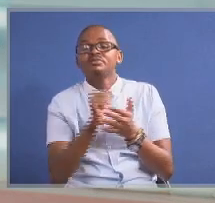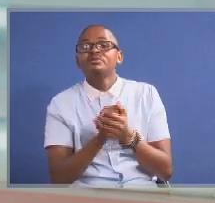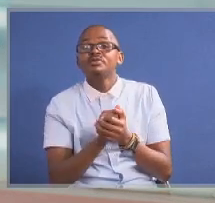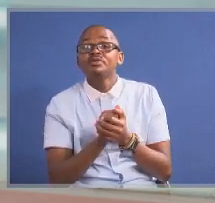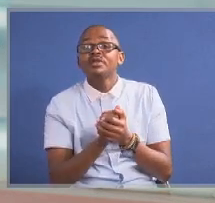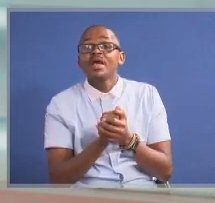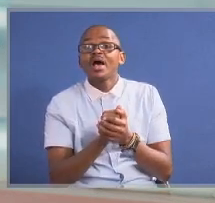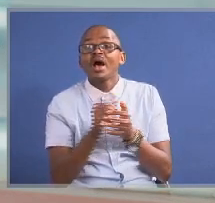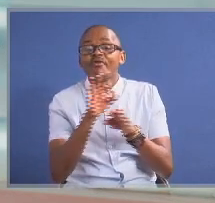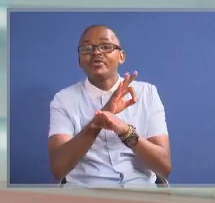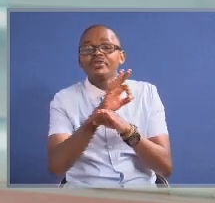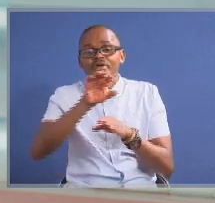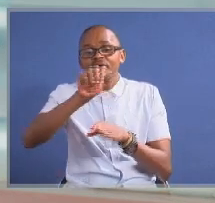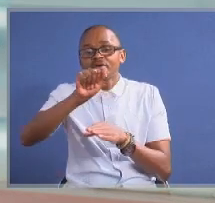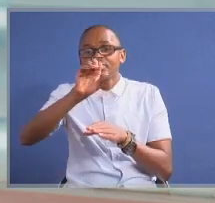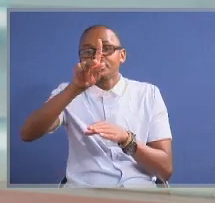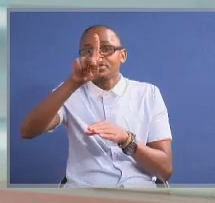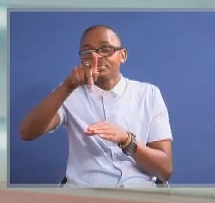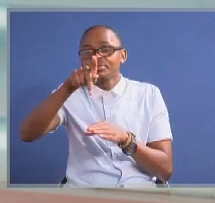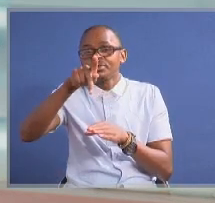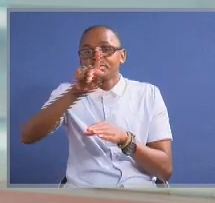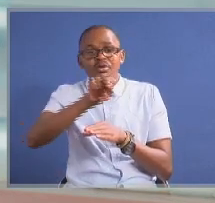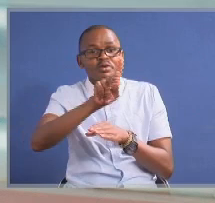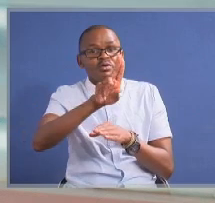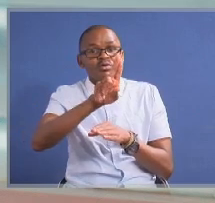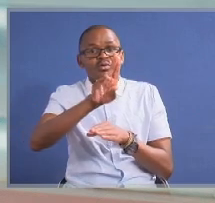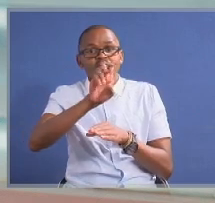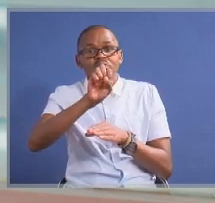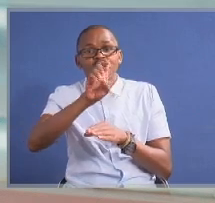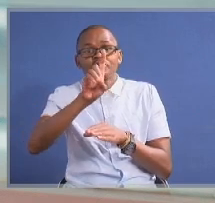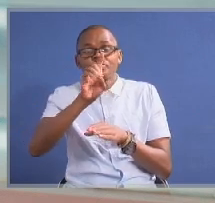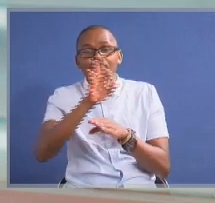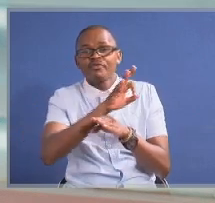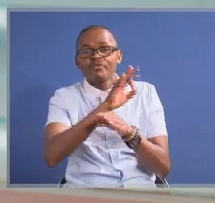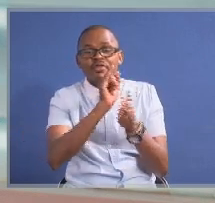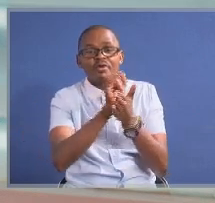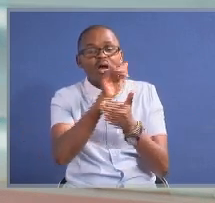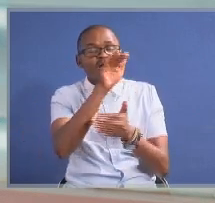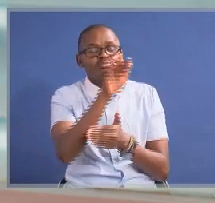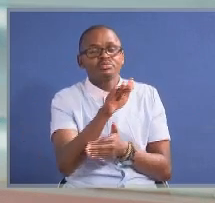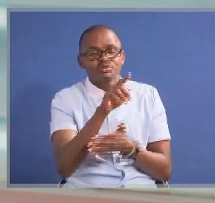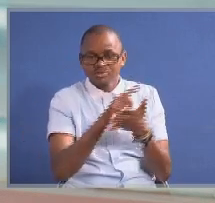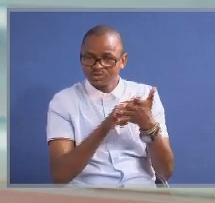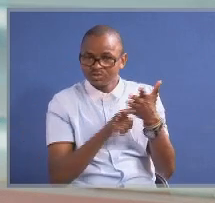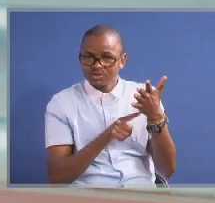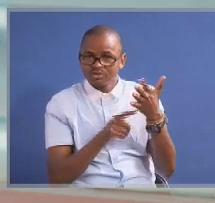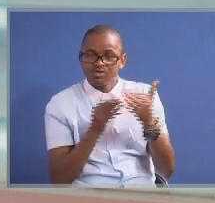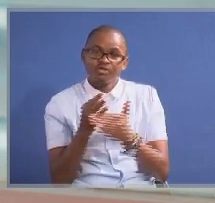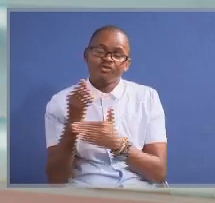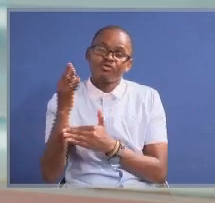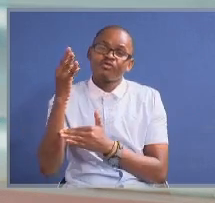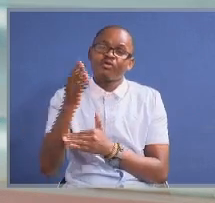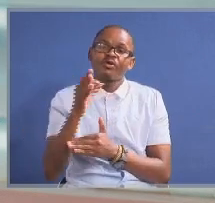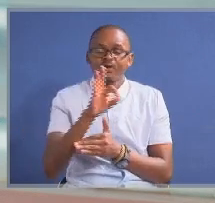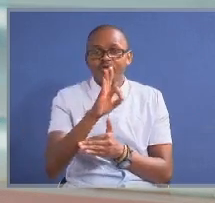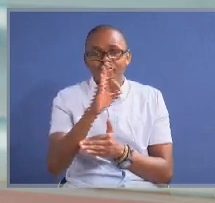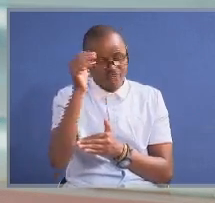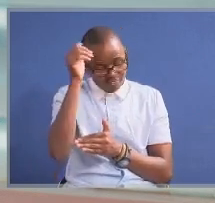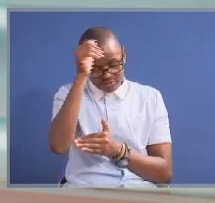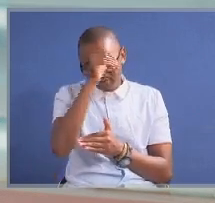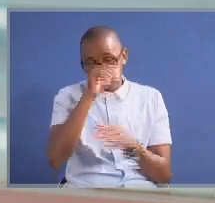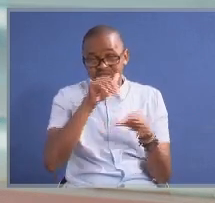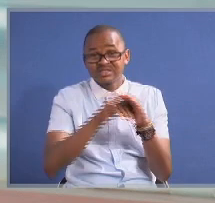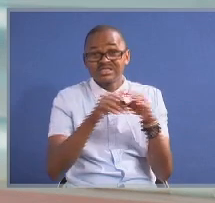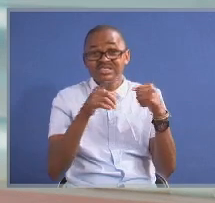concurrently with the ACP. Right. That is the Kusi Ideas Festival, and they were asking, "What is the future of Africa